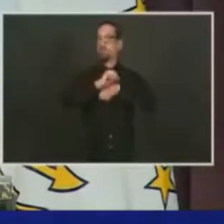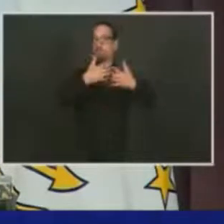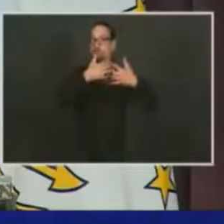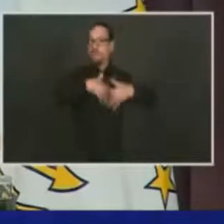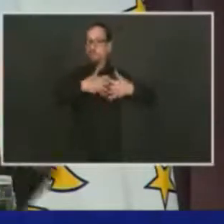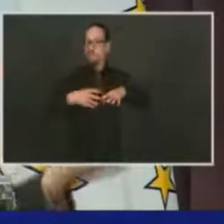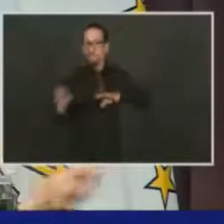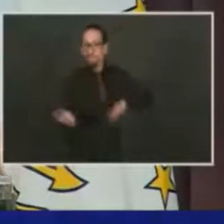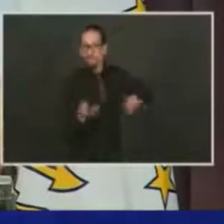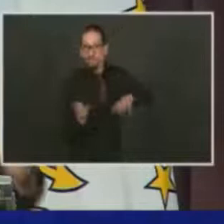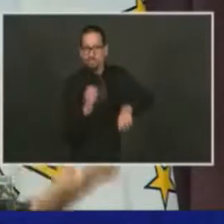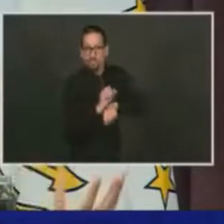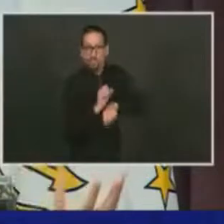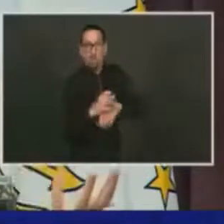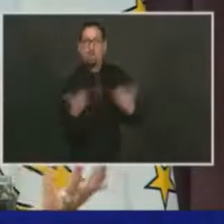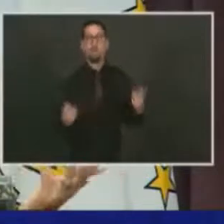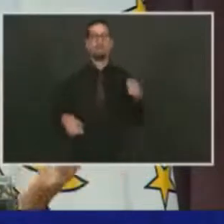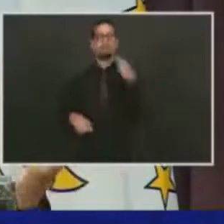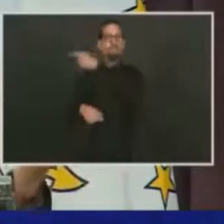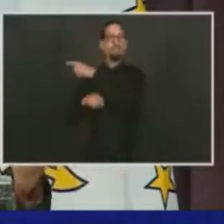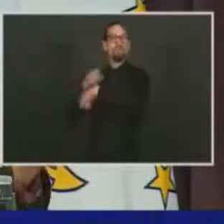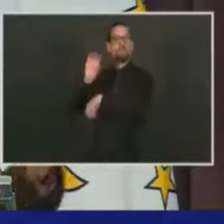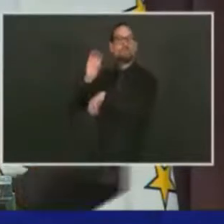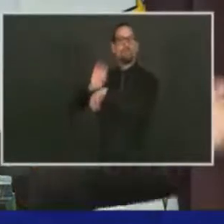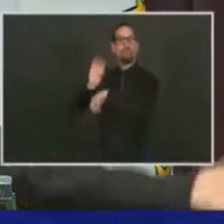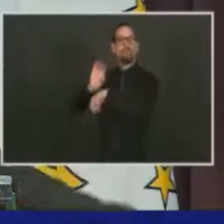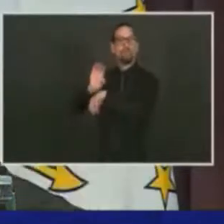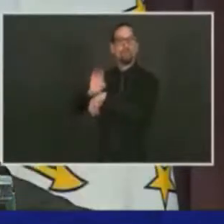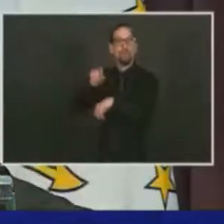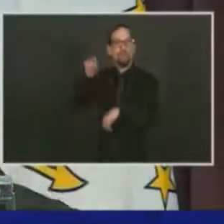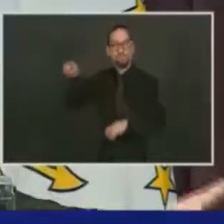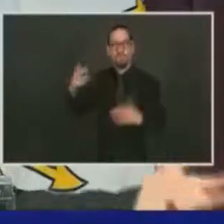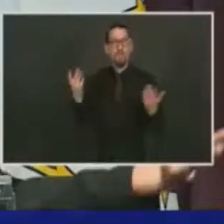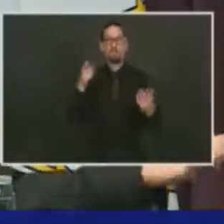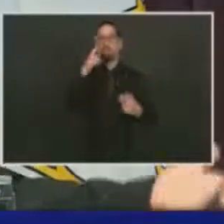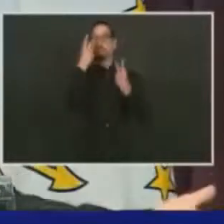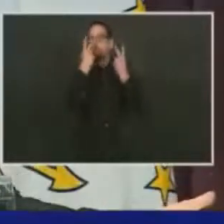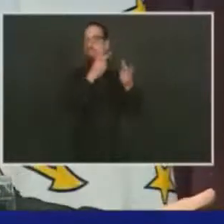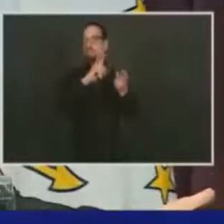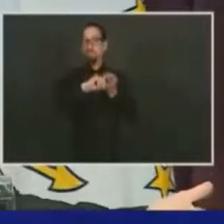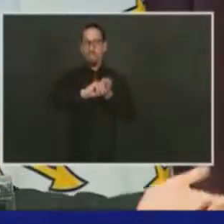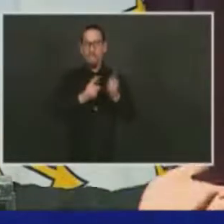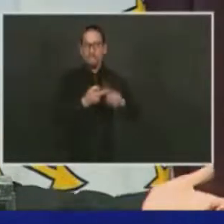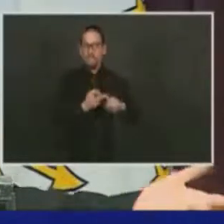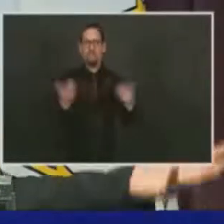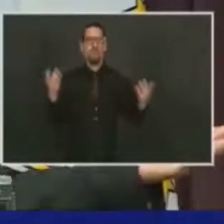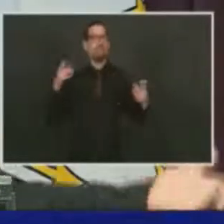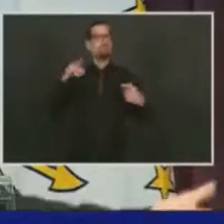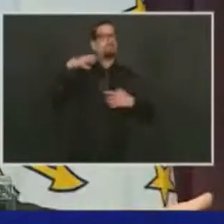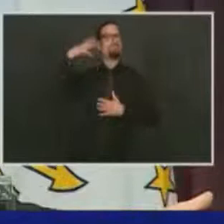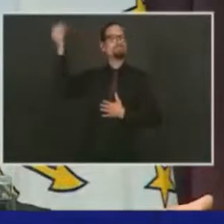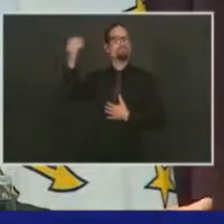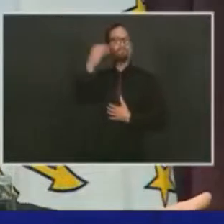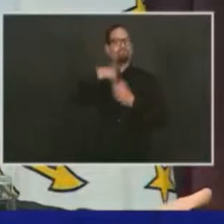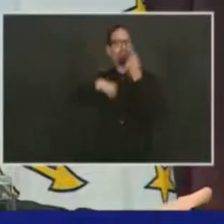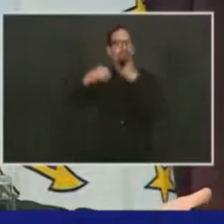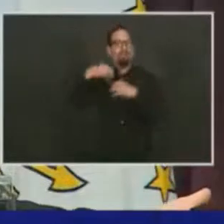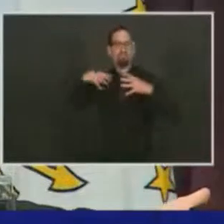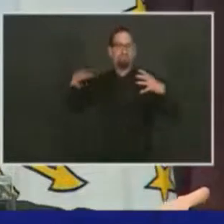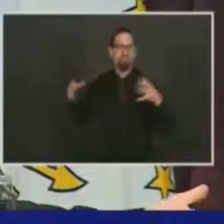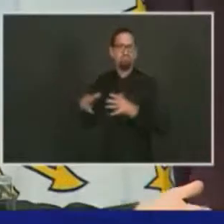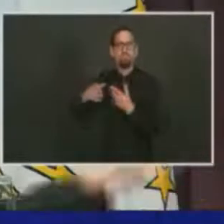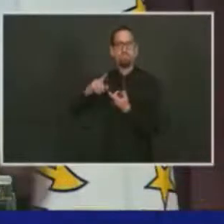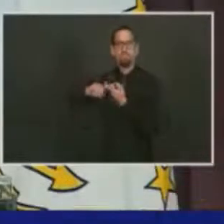the clergy, if you've been seeing your friends, if you went out for dinner last weekend with people who you don't